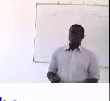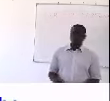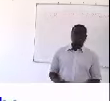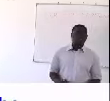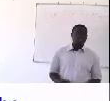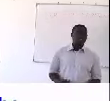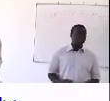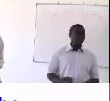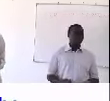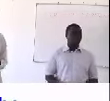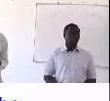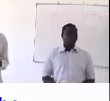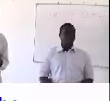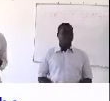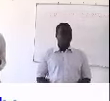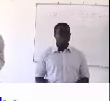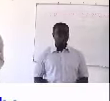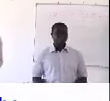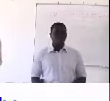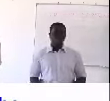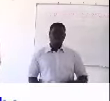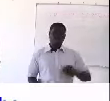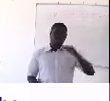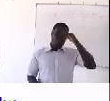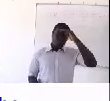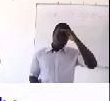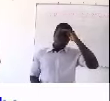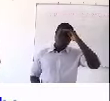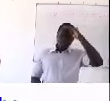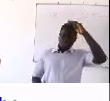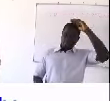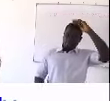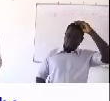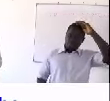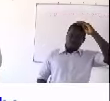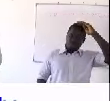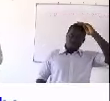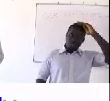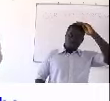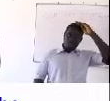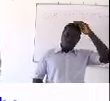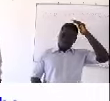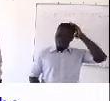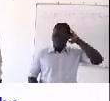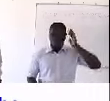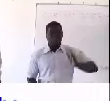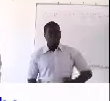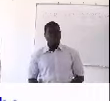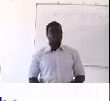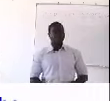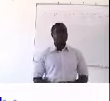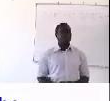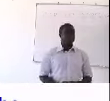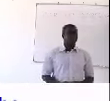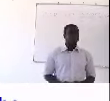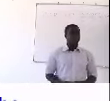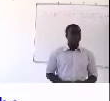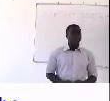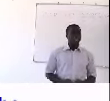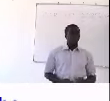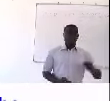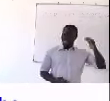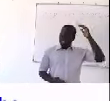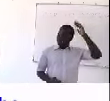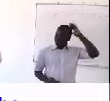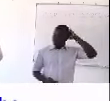powered by what you call the hypothalamus. And then we are moving to what you call the midbrain. We have the forebrain, the